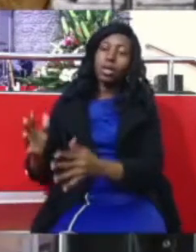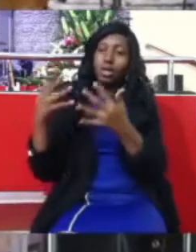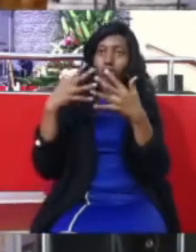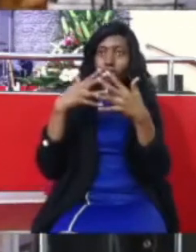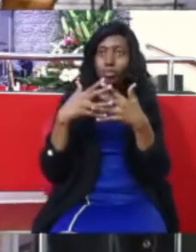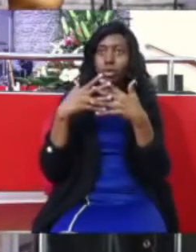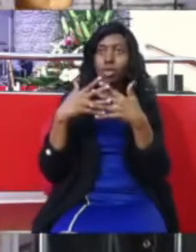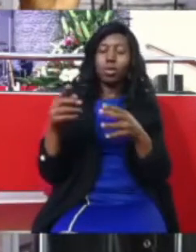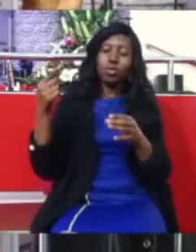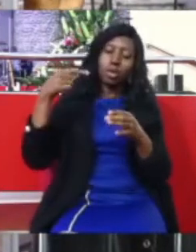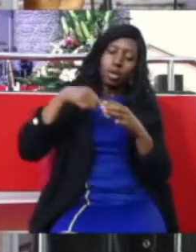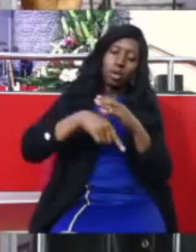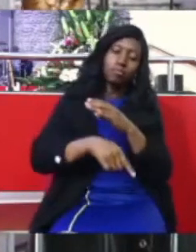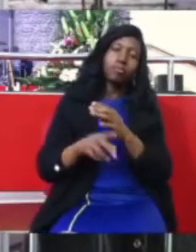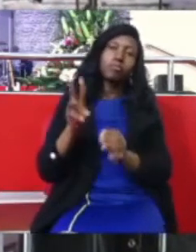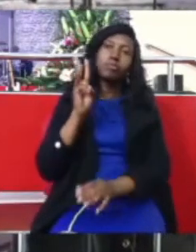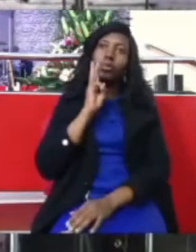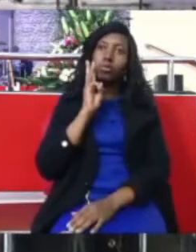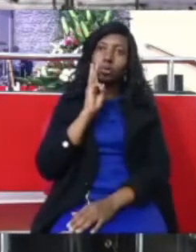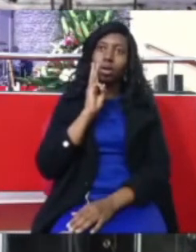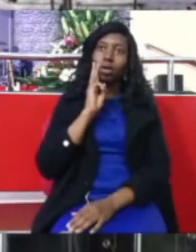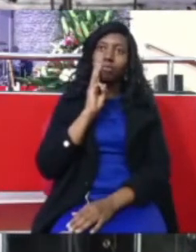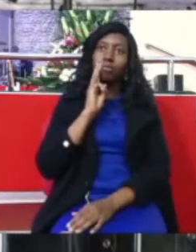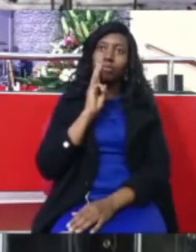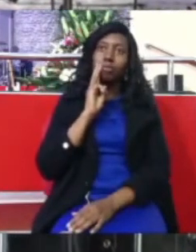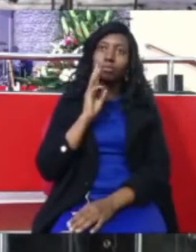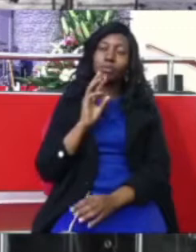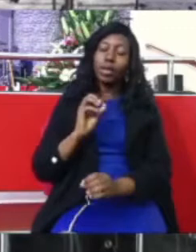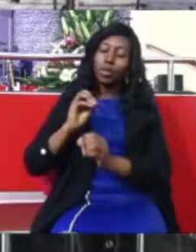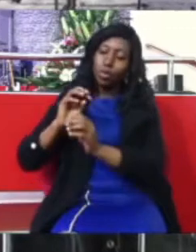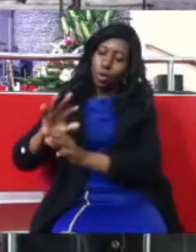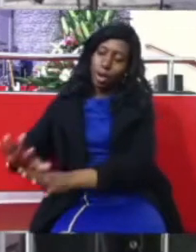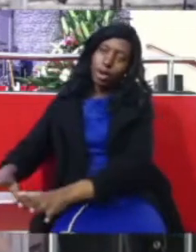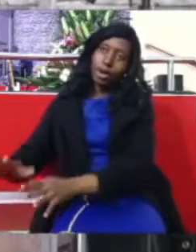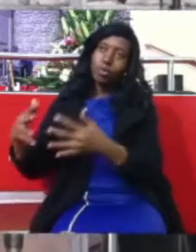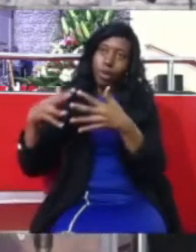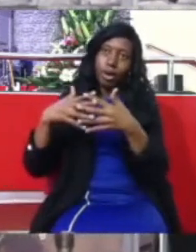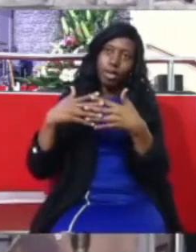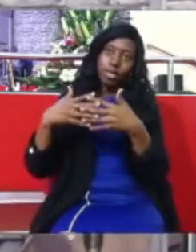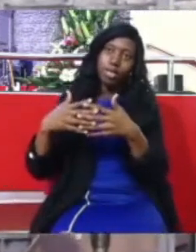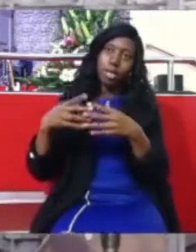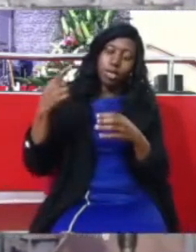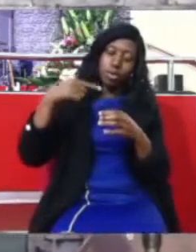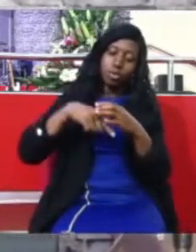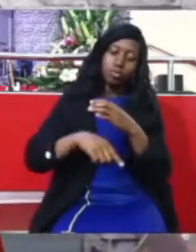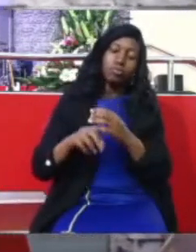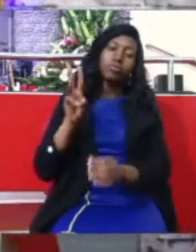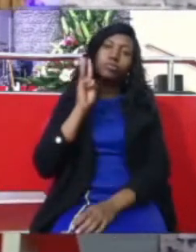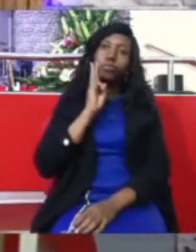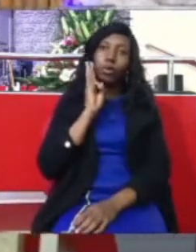deep. Bwana asifiwe. Cast your nets into the deep. There are